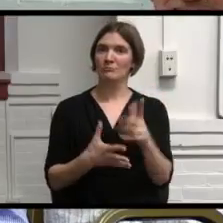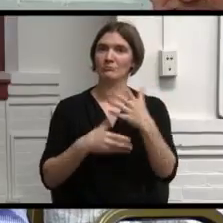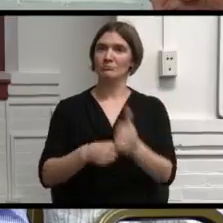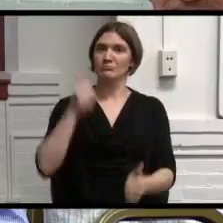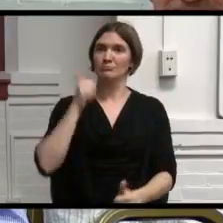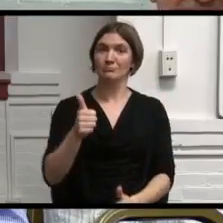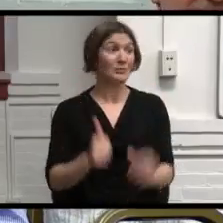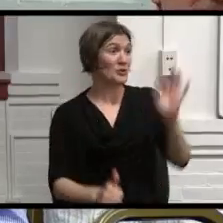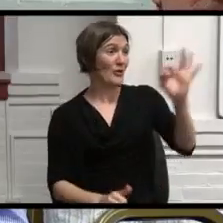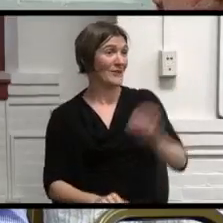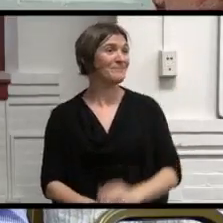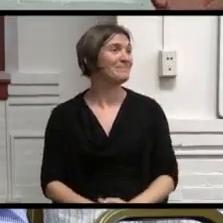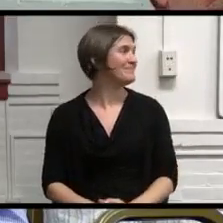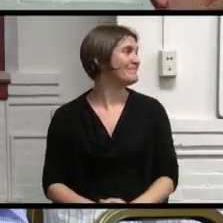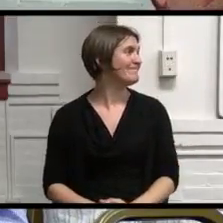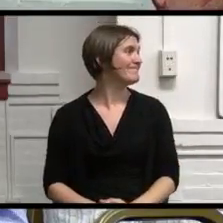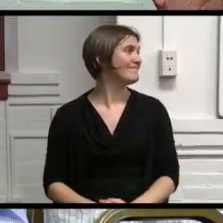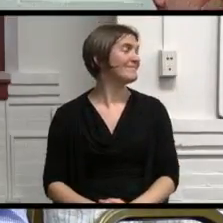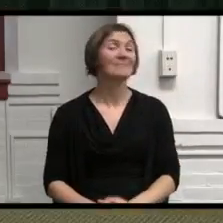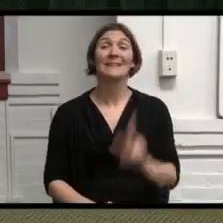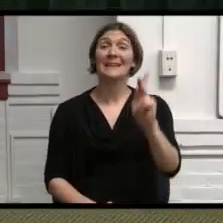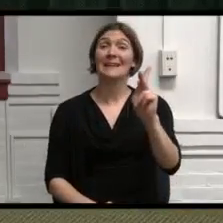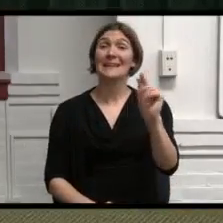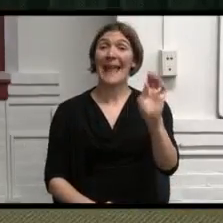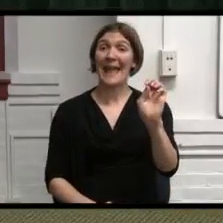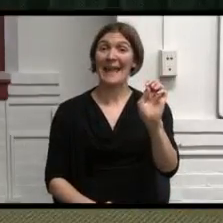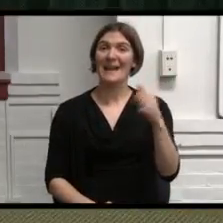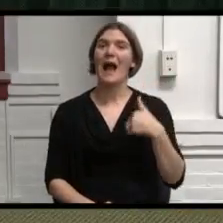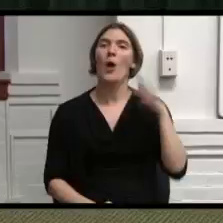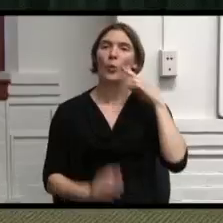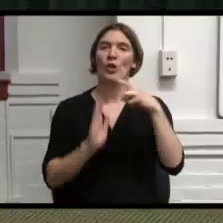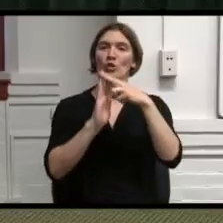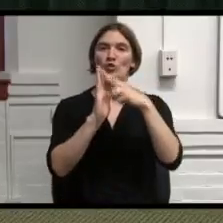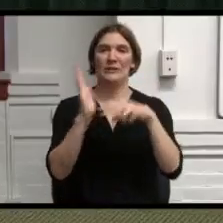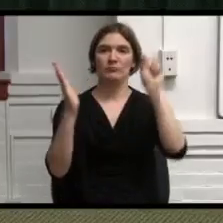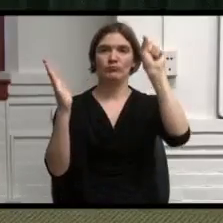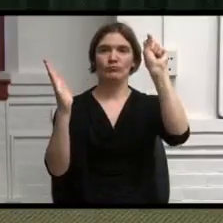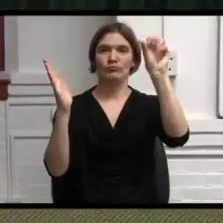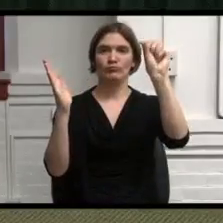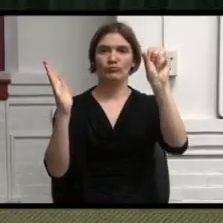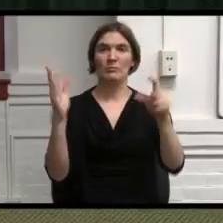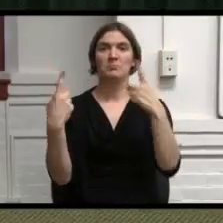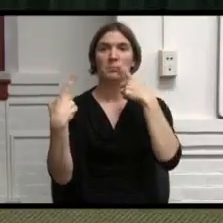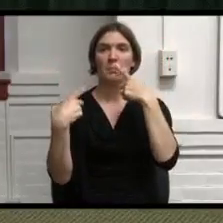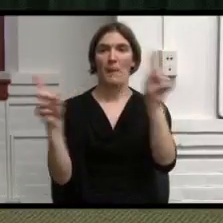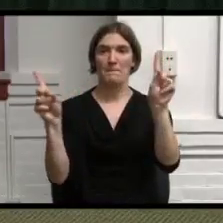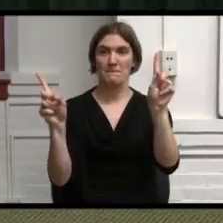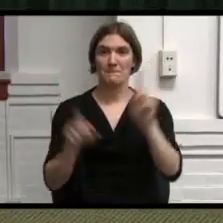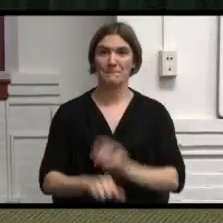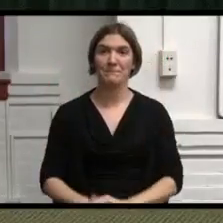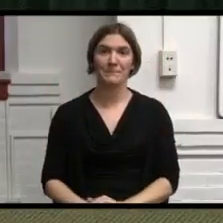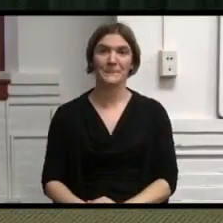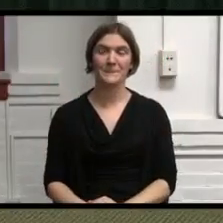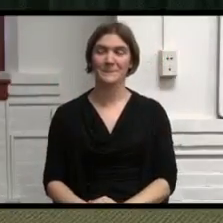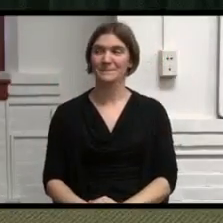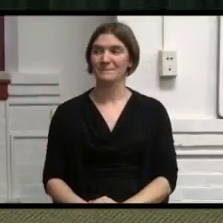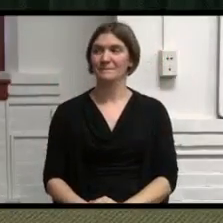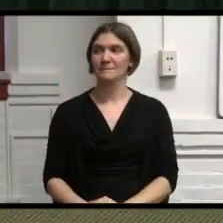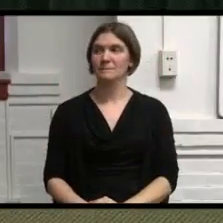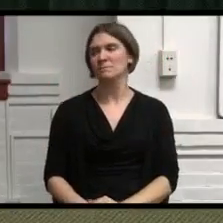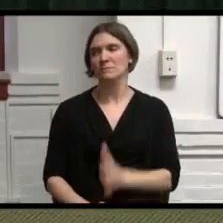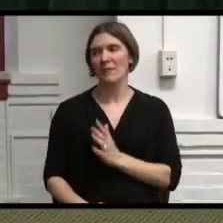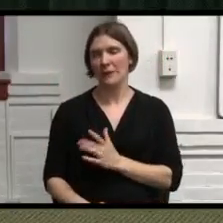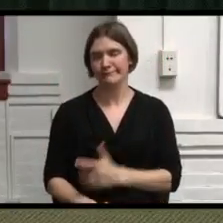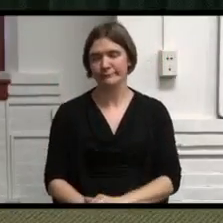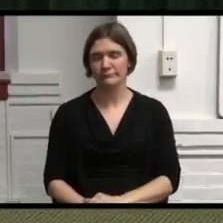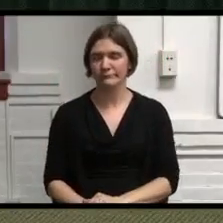good. That was great. That was great. And what I'll do is I will read the proclamation. So I'm